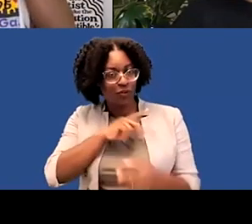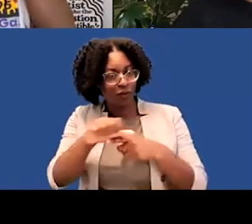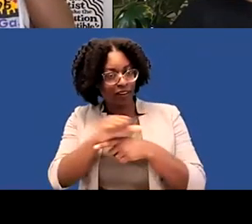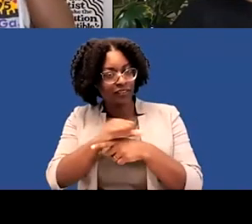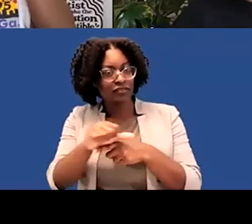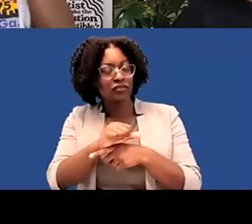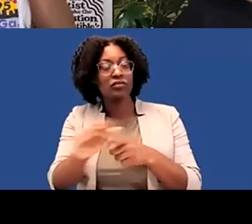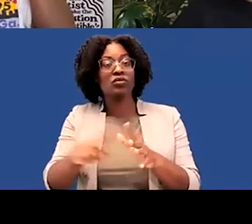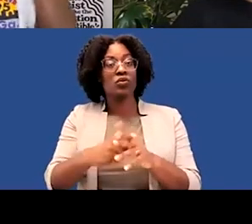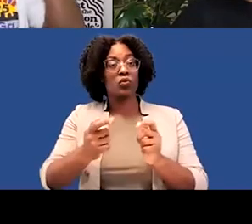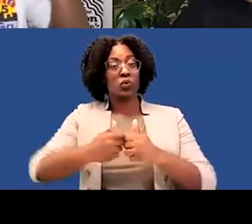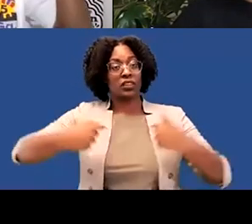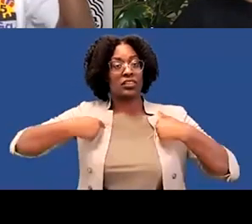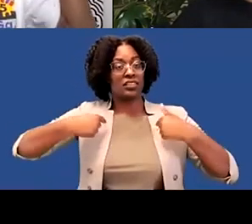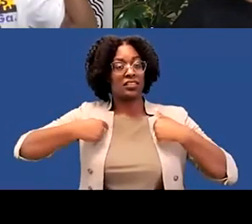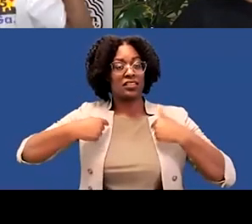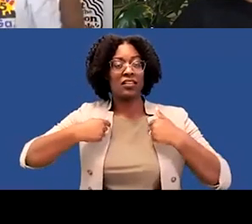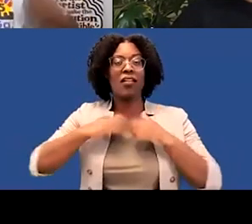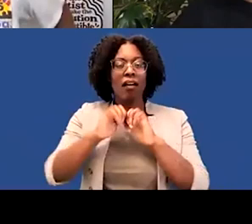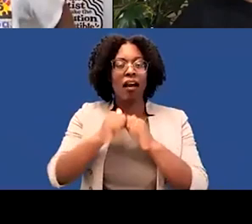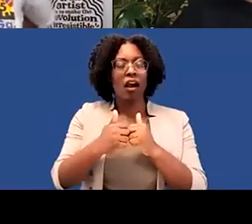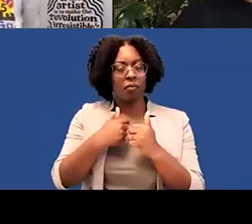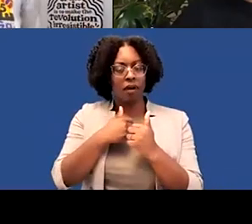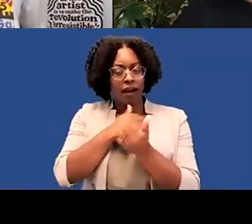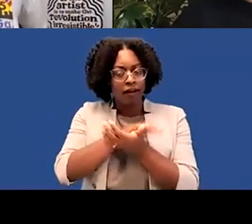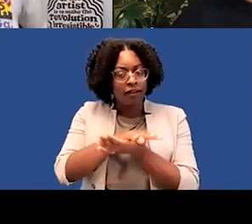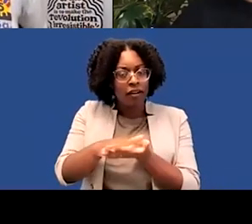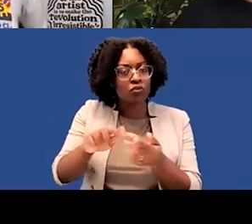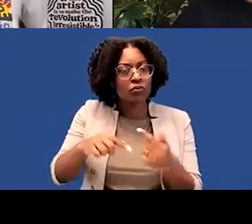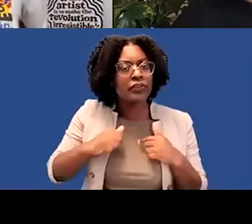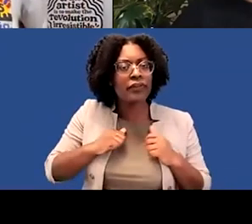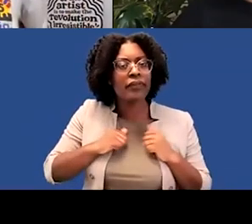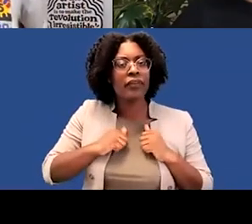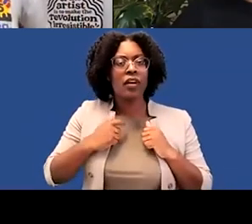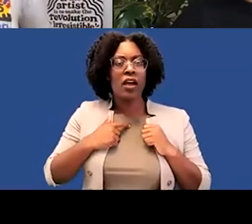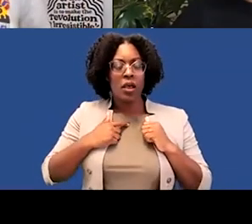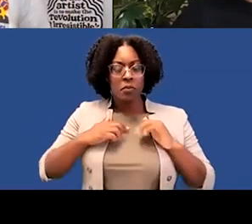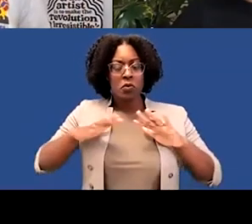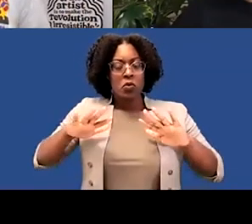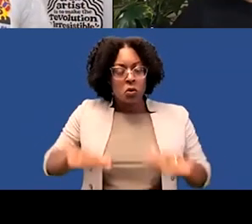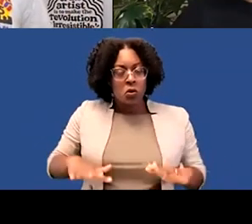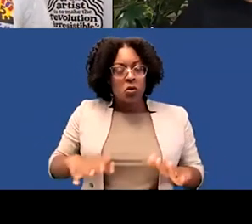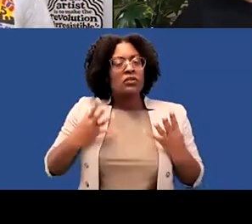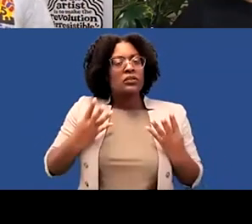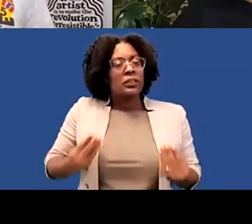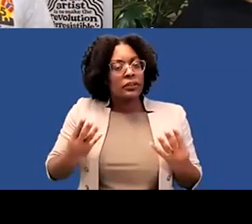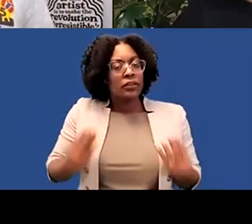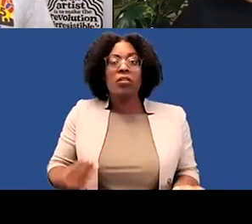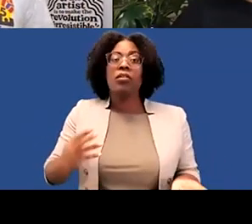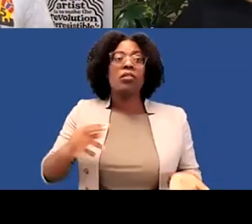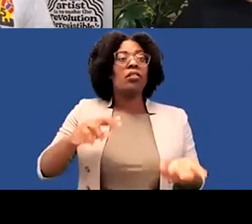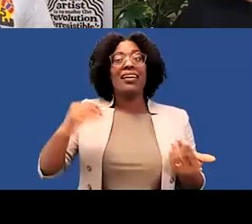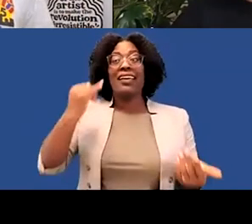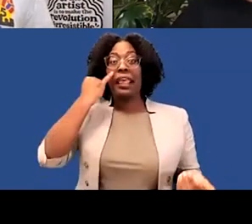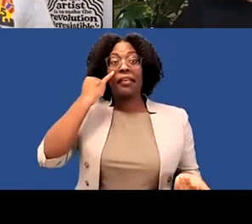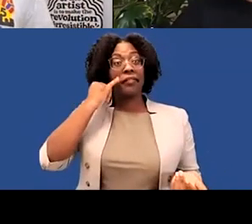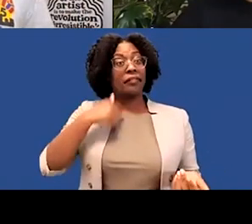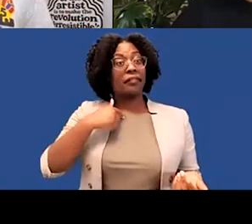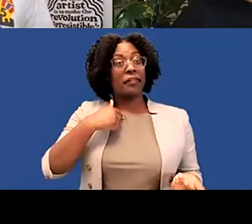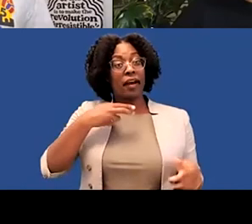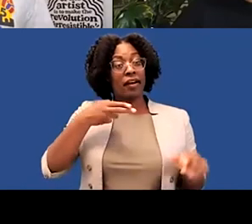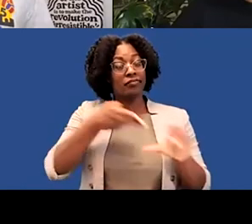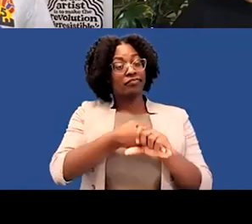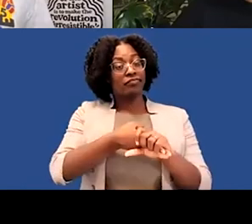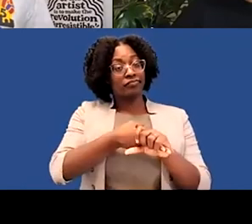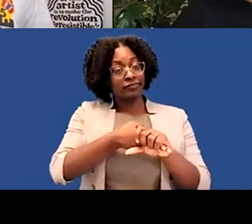to myself and allowing myself gentleness and space and an extra 10 minutes in bed if that's what I need, and to turn off my phone and go for a walk if